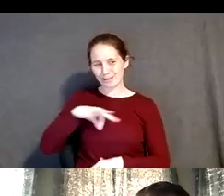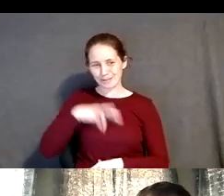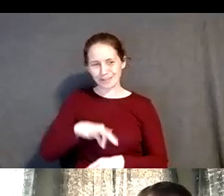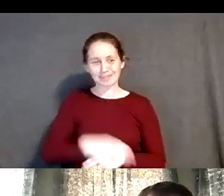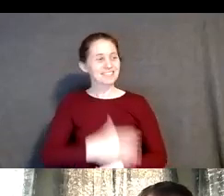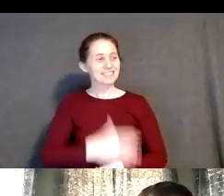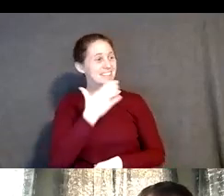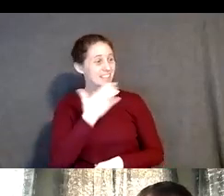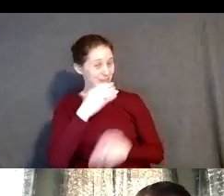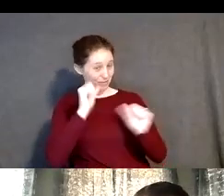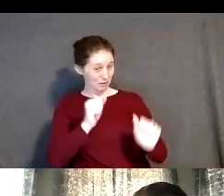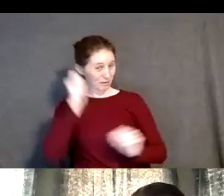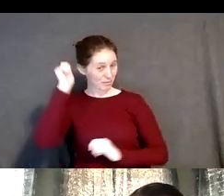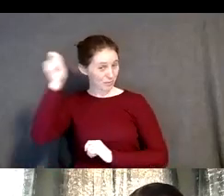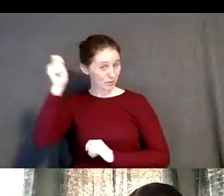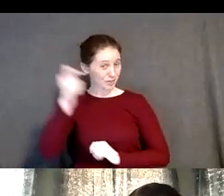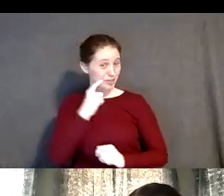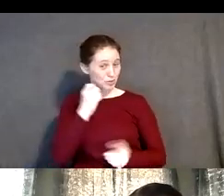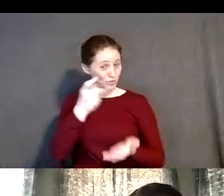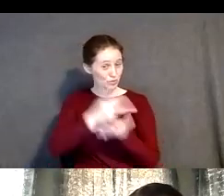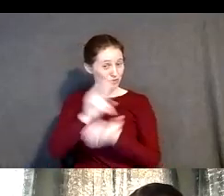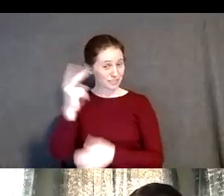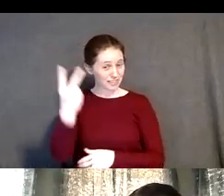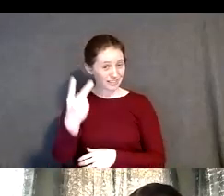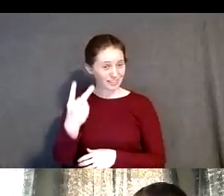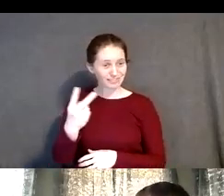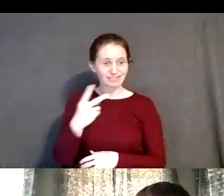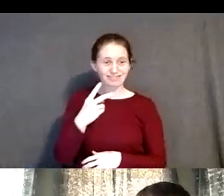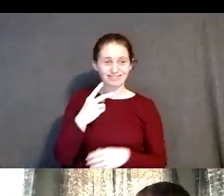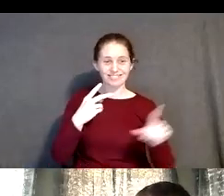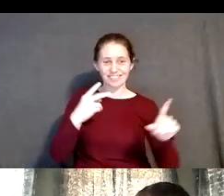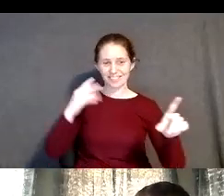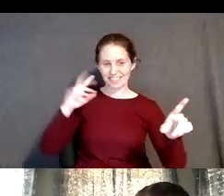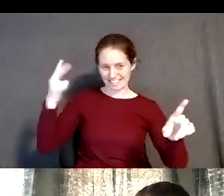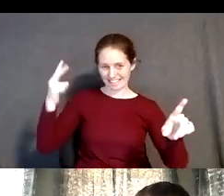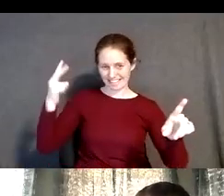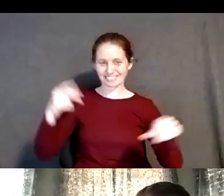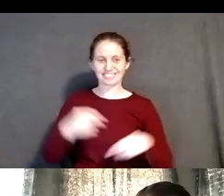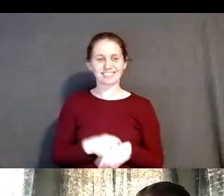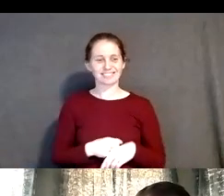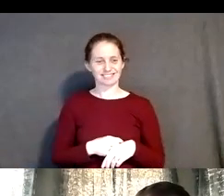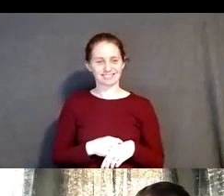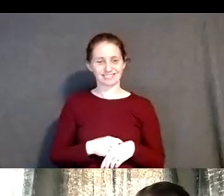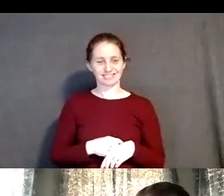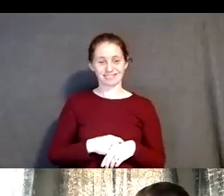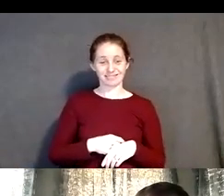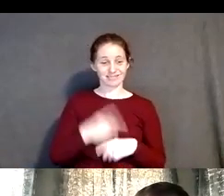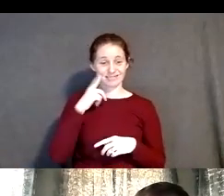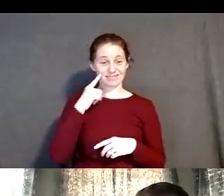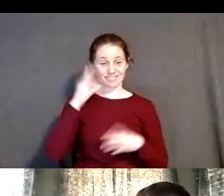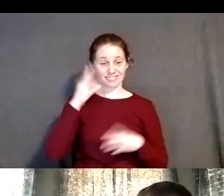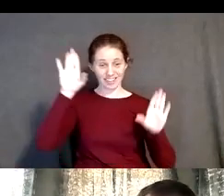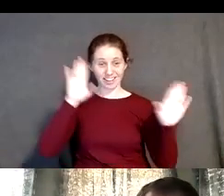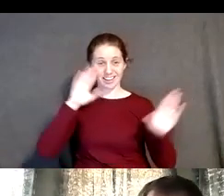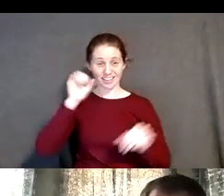Thank you, Councilman. Can we have a motion to approve in a second? So moved. Second. All in favor? Aye.